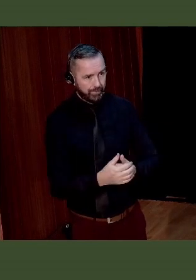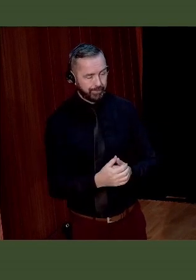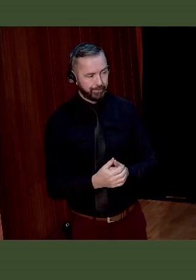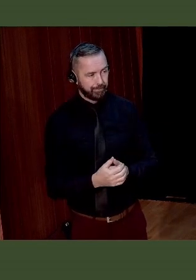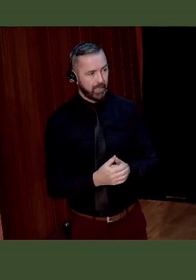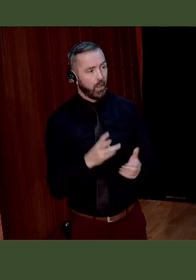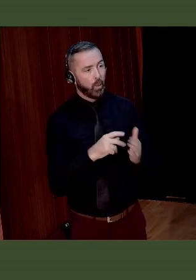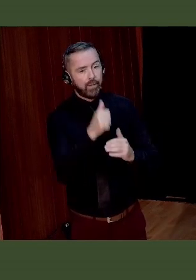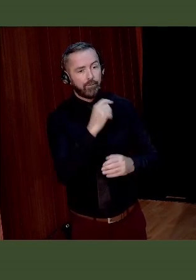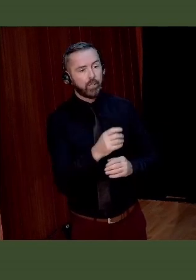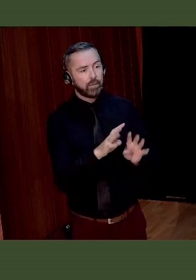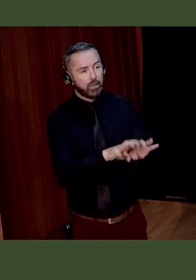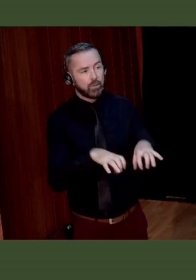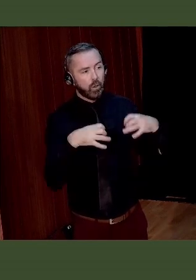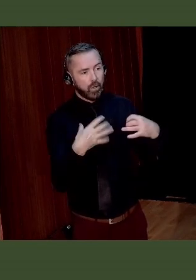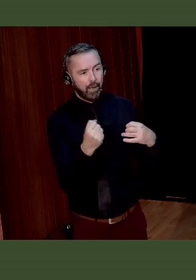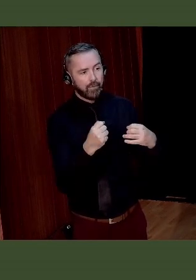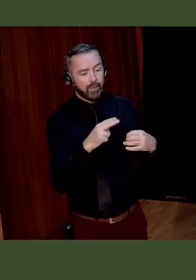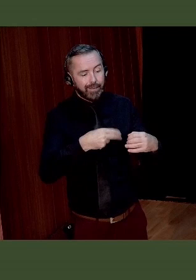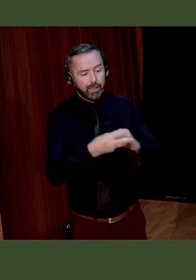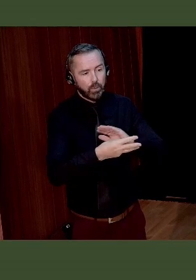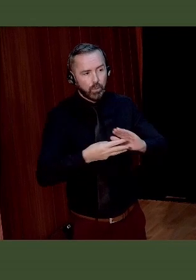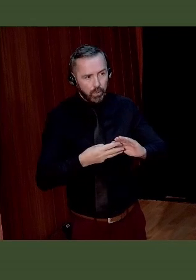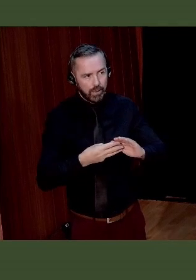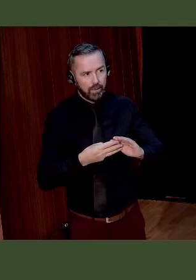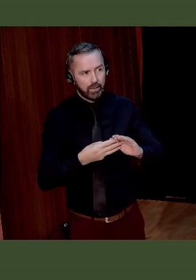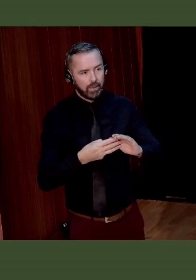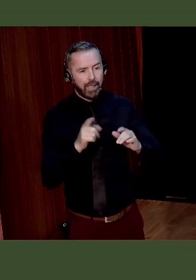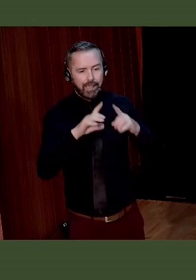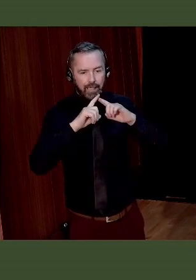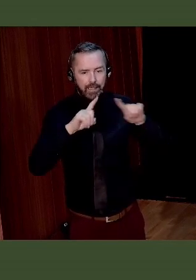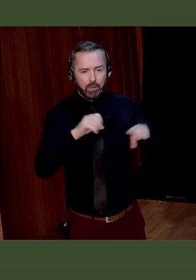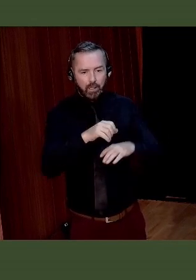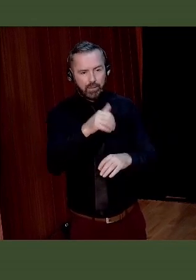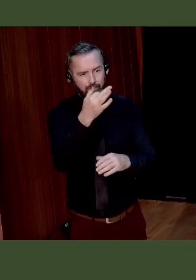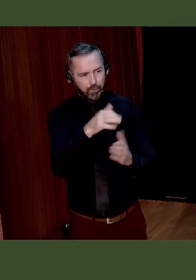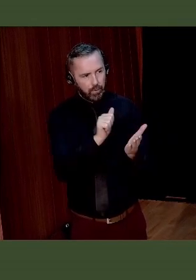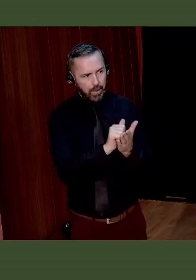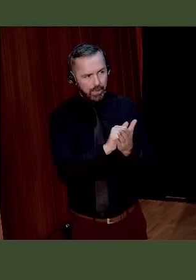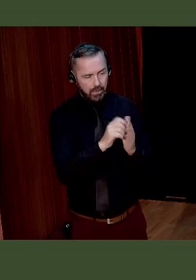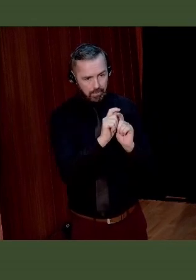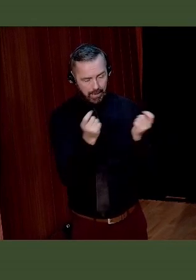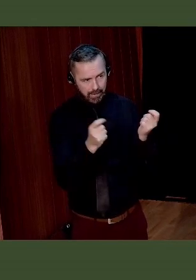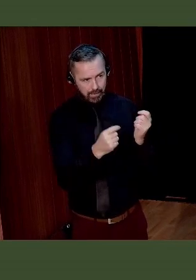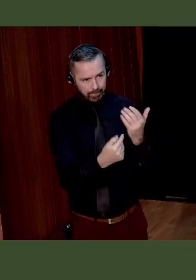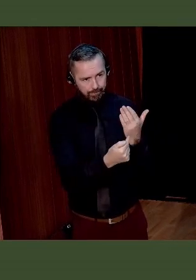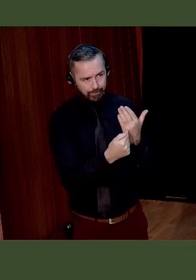When the first dial was held the following week, the Cleve Solish announced on the front page, or Fine and Lay, as called at the